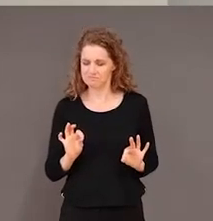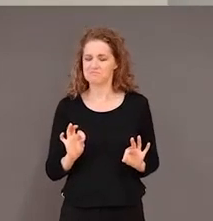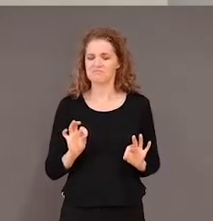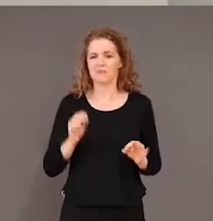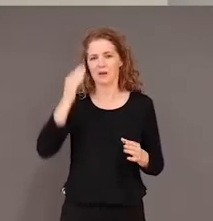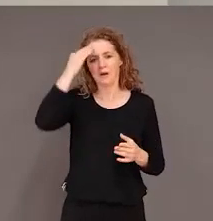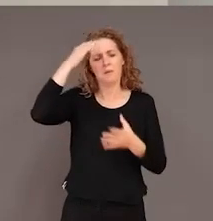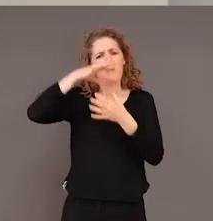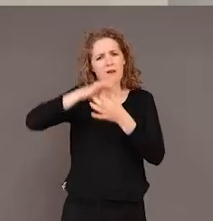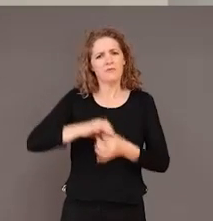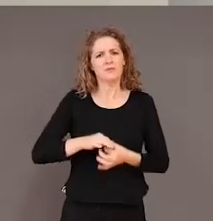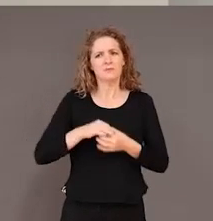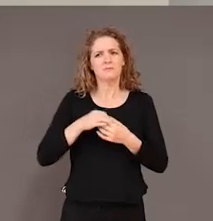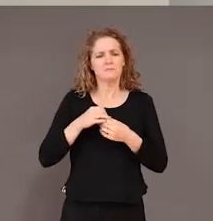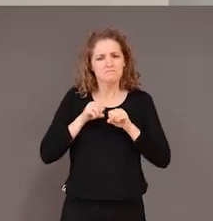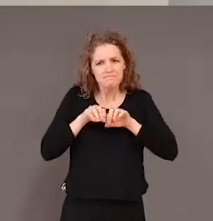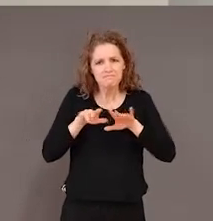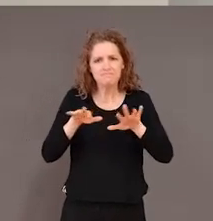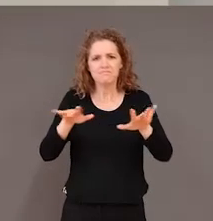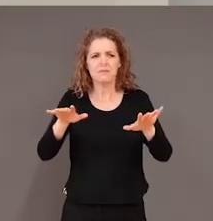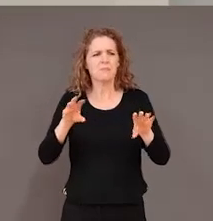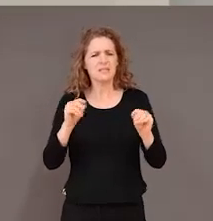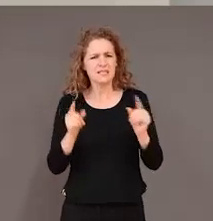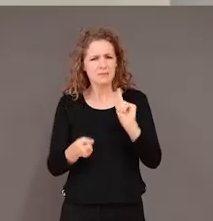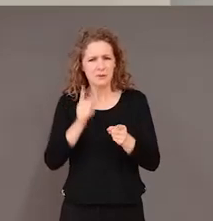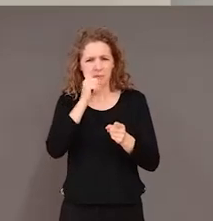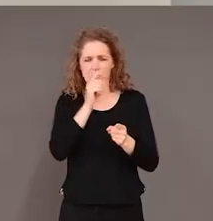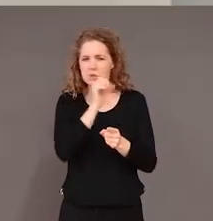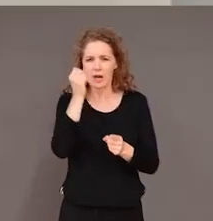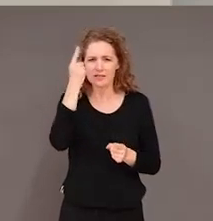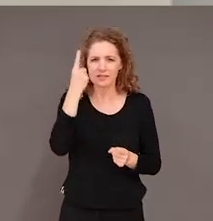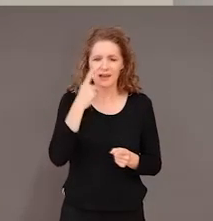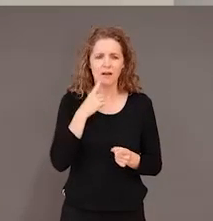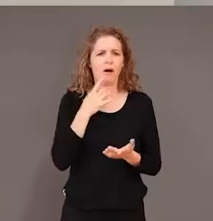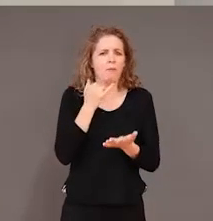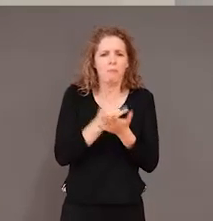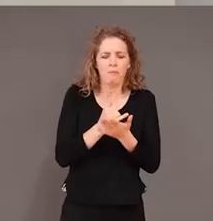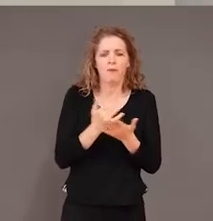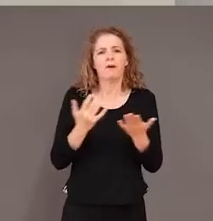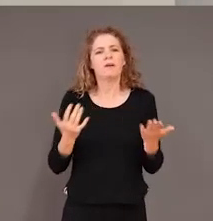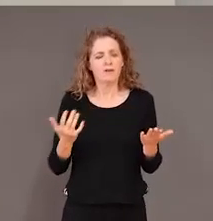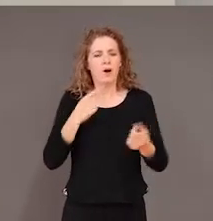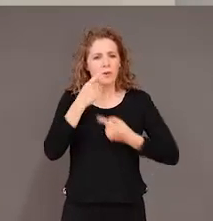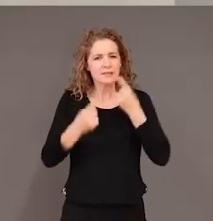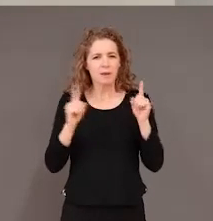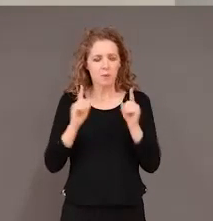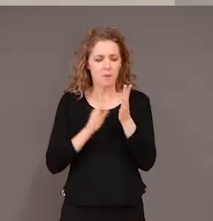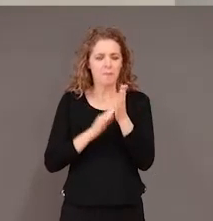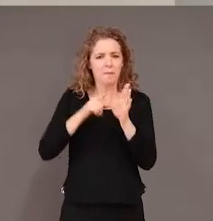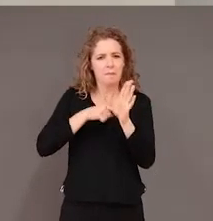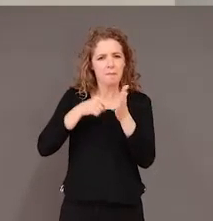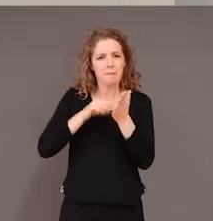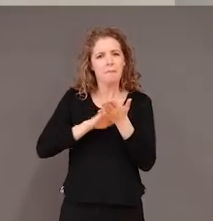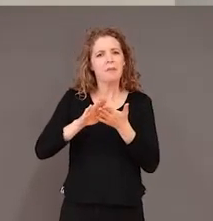has become more widely known, some misconceptions or misunderstandings have arisen. So I'll just take a moment to mention some of these myths